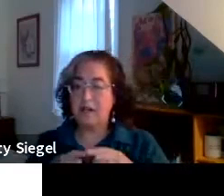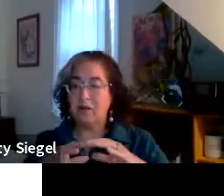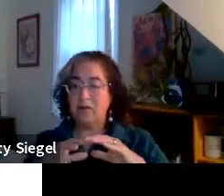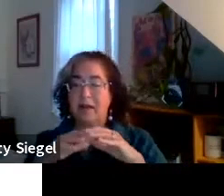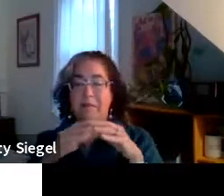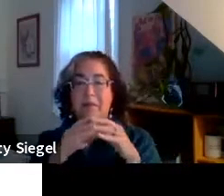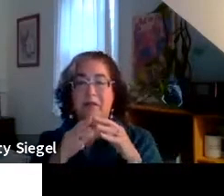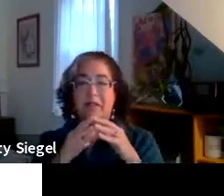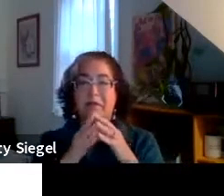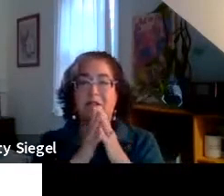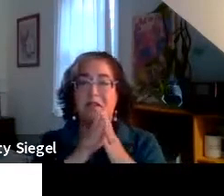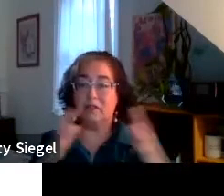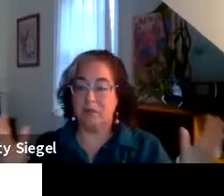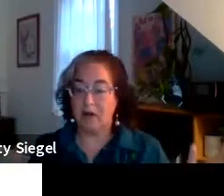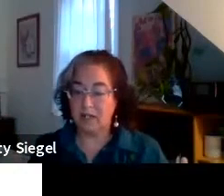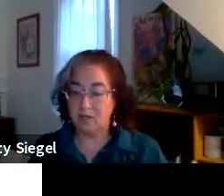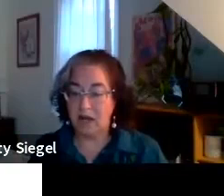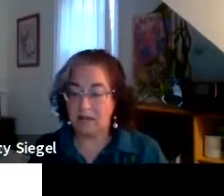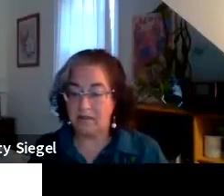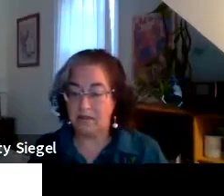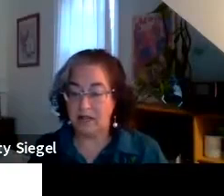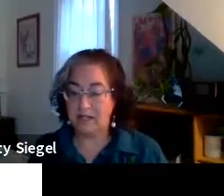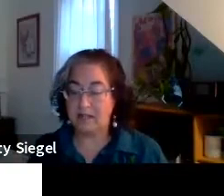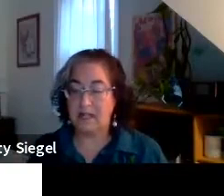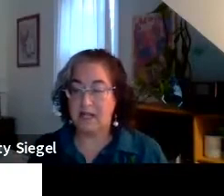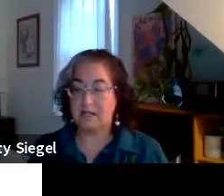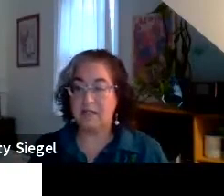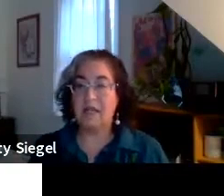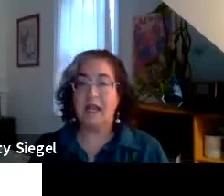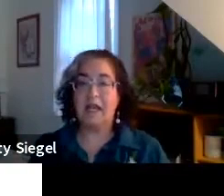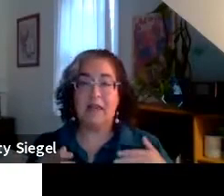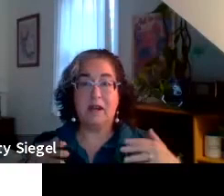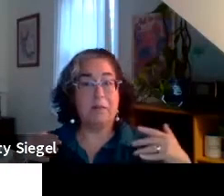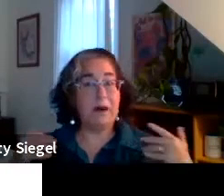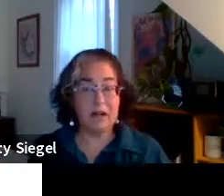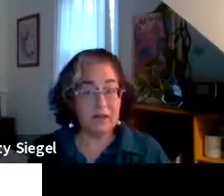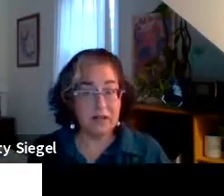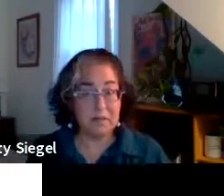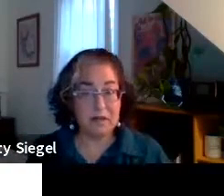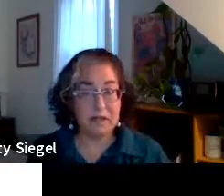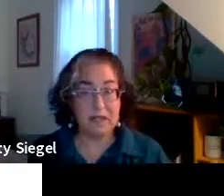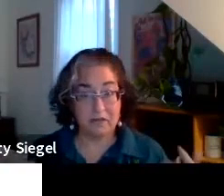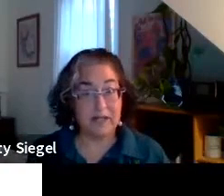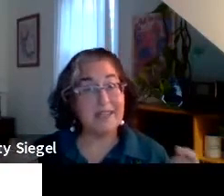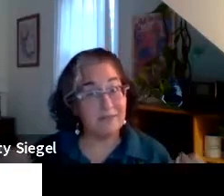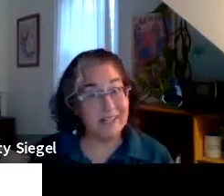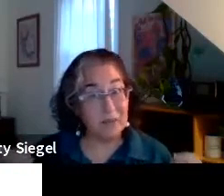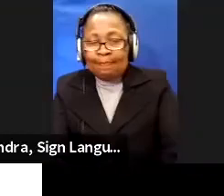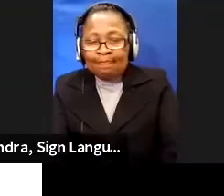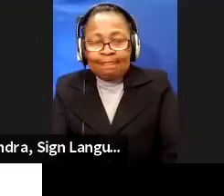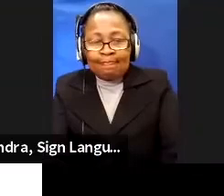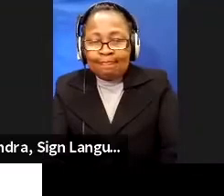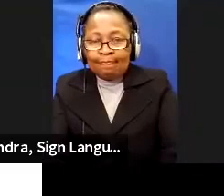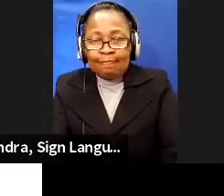If we know that people with disabilities are this broad swath of the United States, and they are part of our community in a really